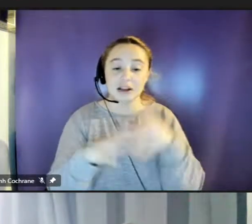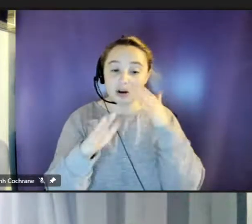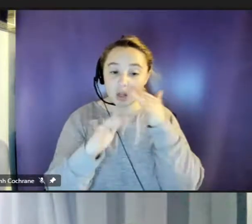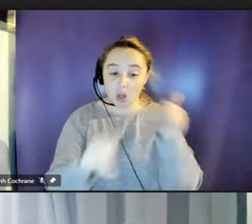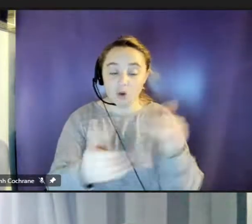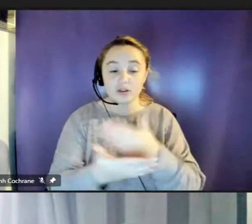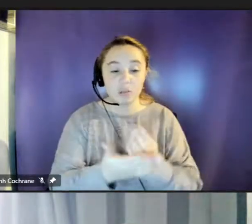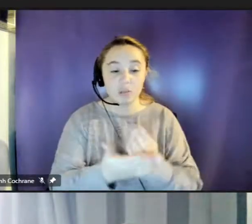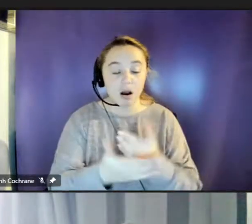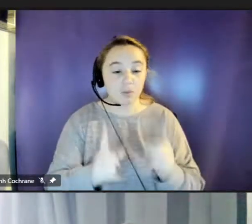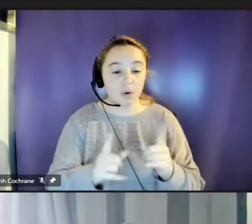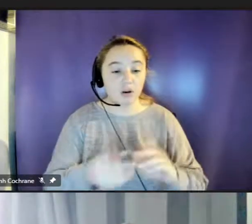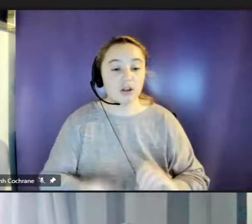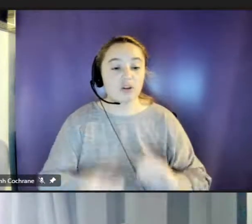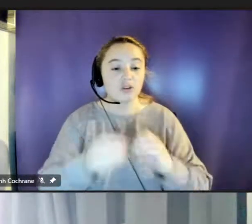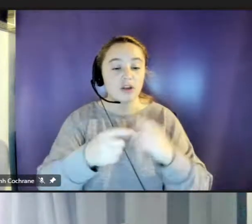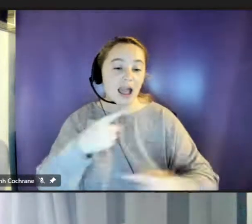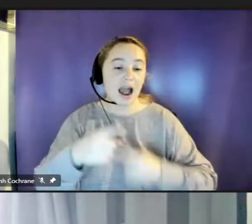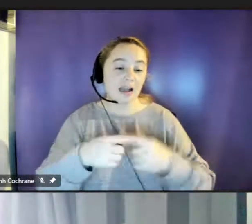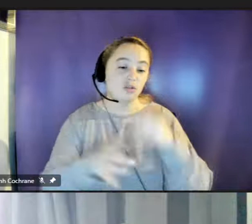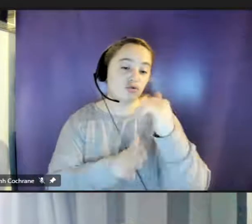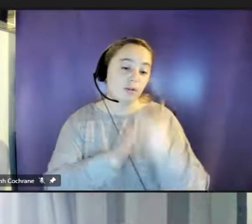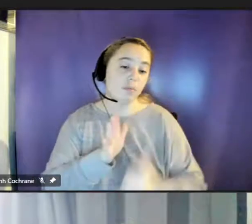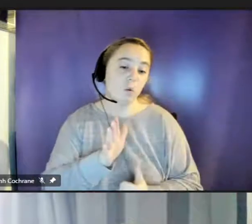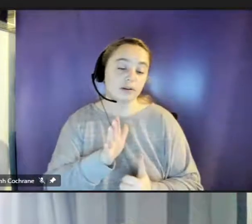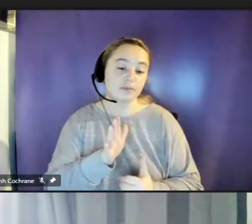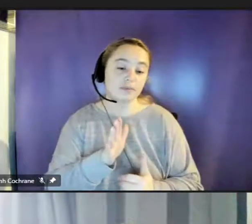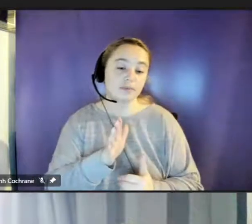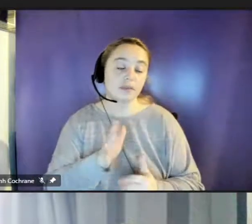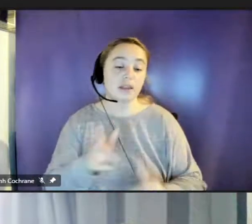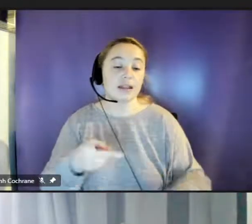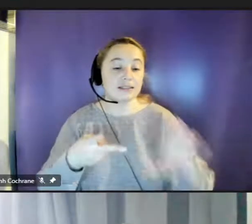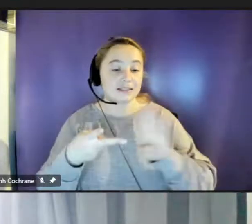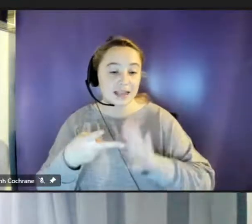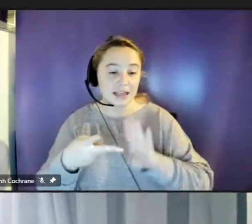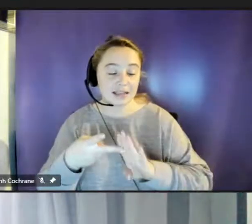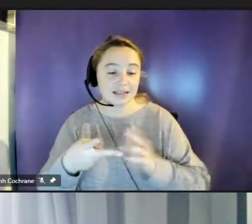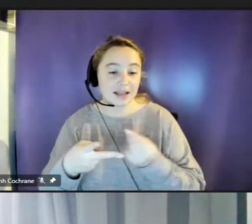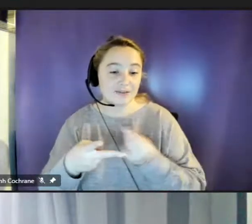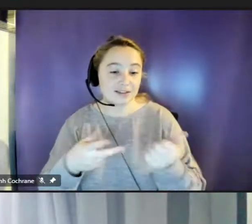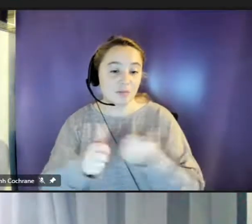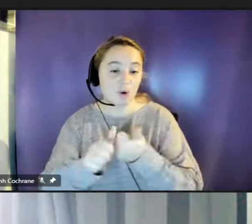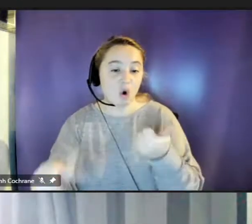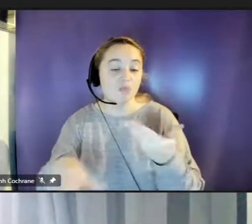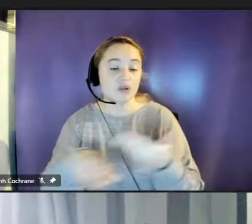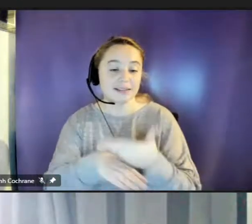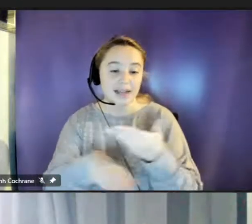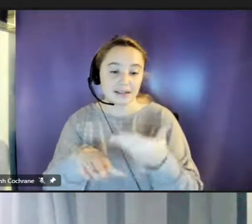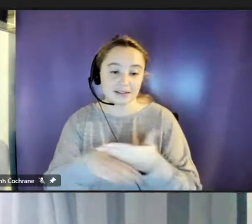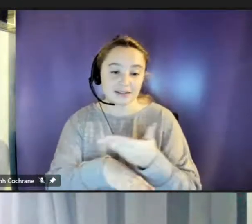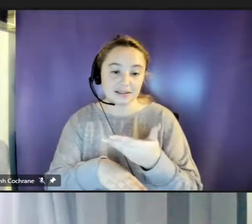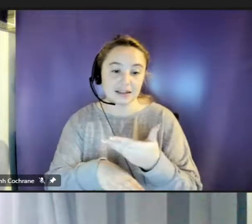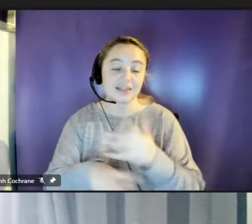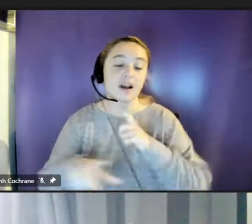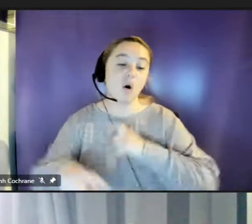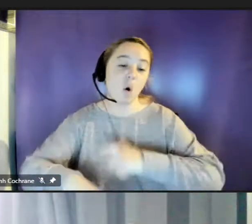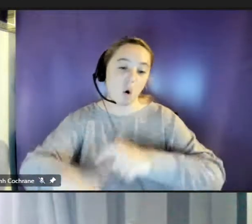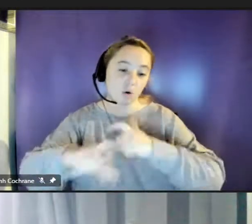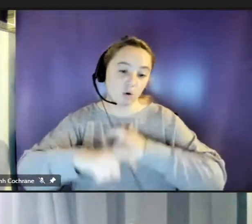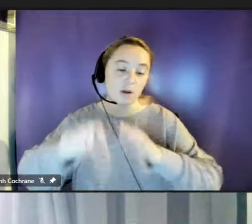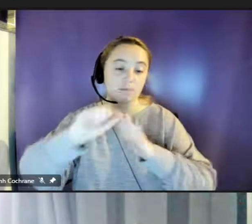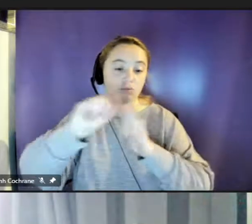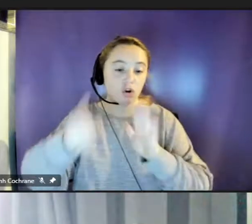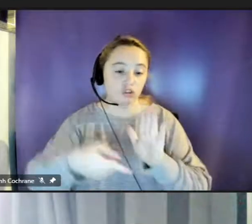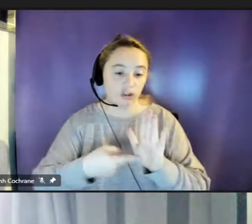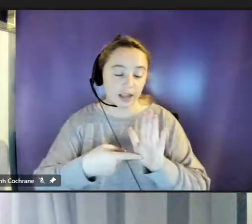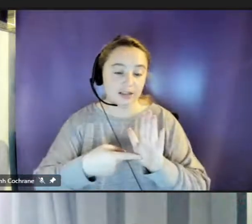that is to produce an annual report. Secondly, we've got a number of corporate tasks. So these are ongoing projects within the